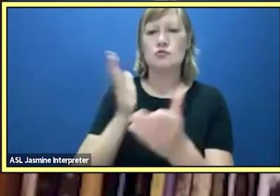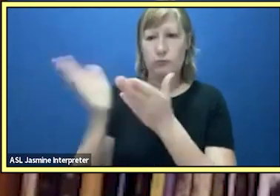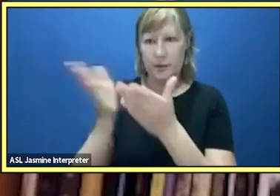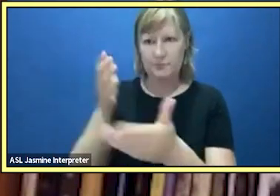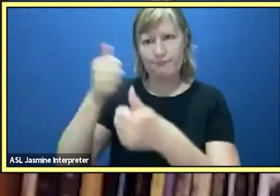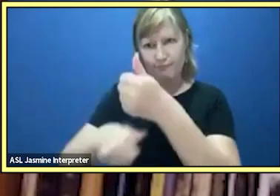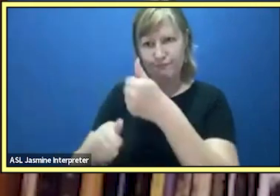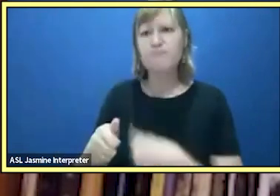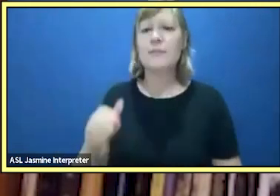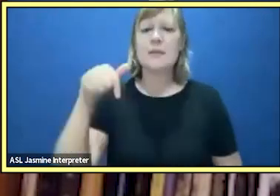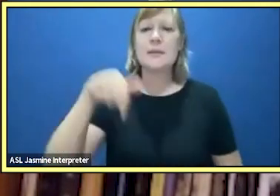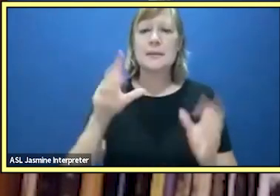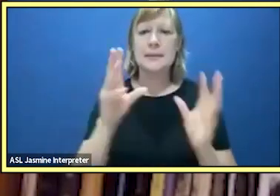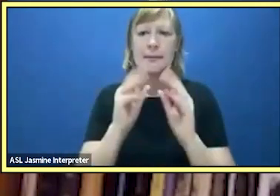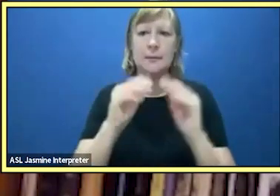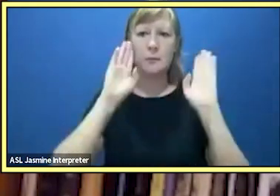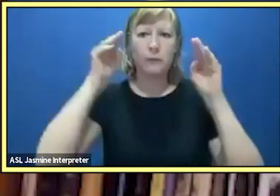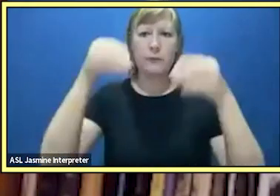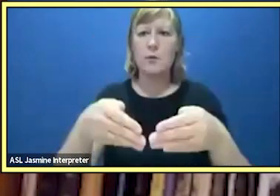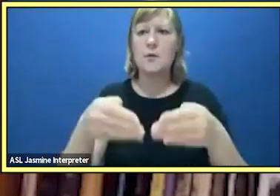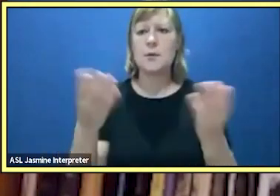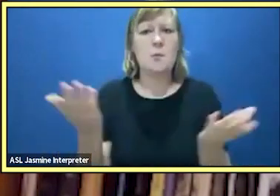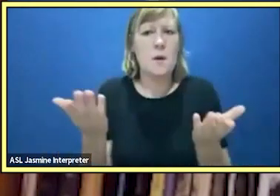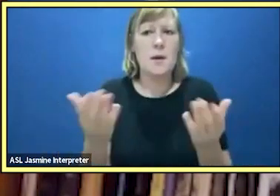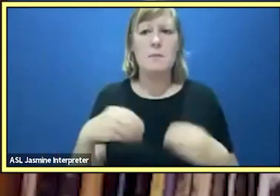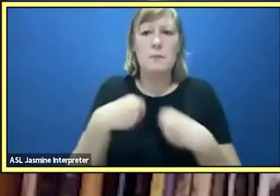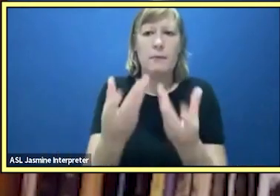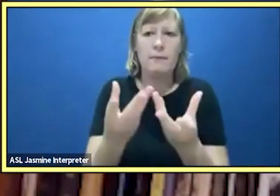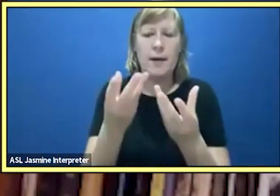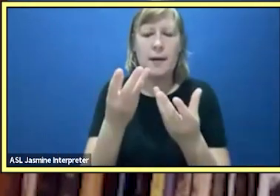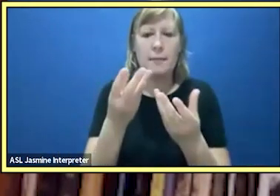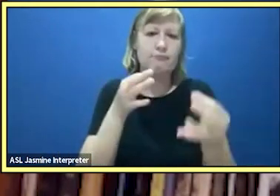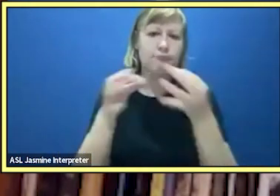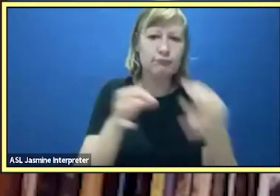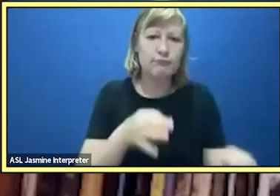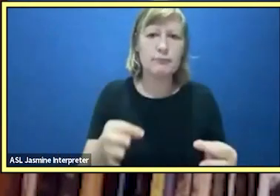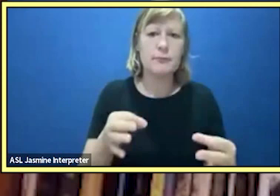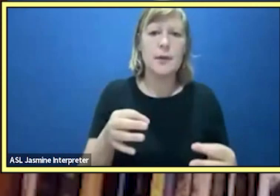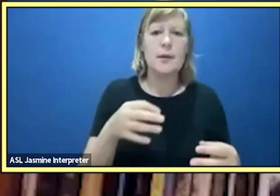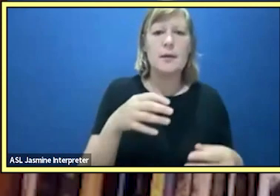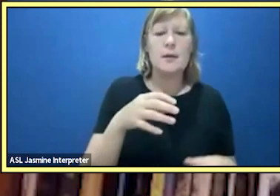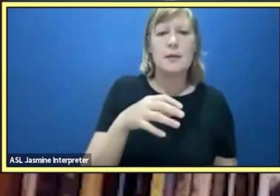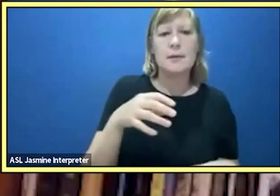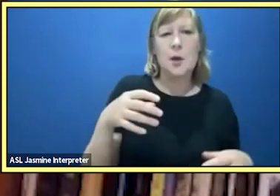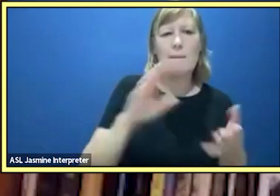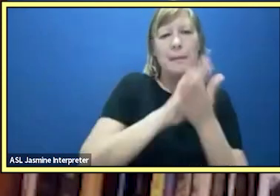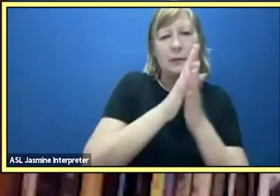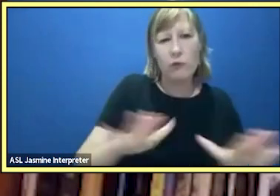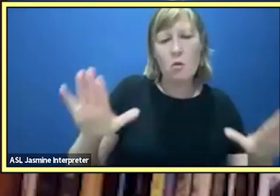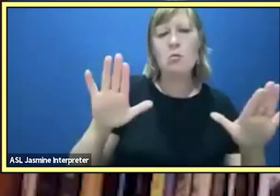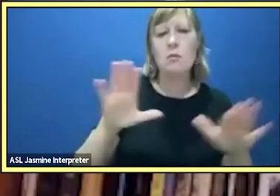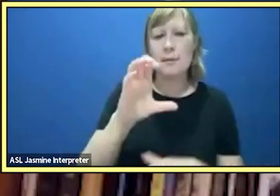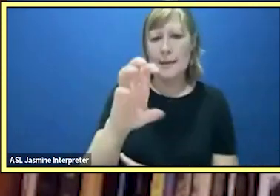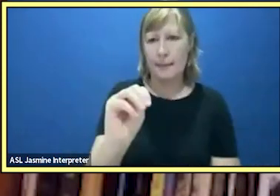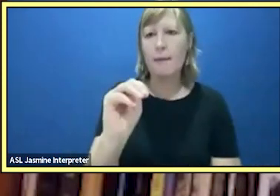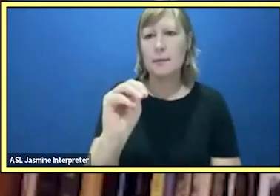a session that is focused on to provide information about conflict-free case management, some updates about it, specifically for